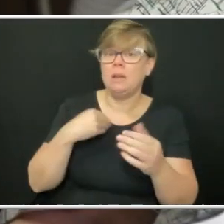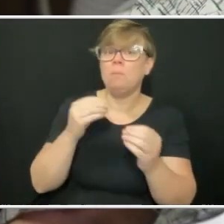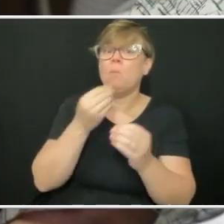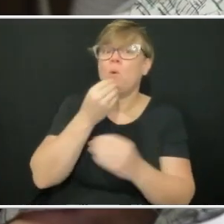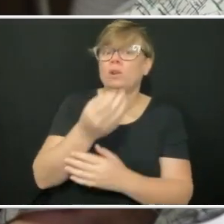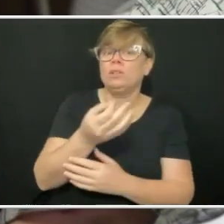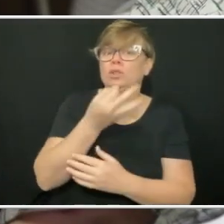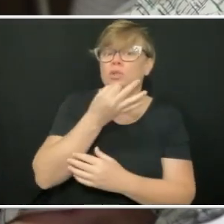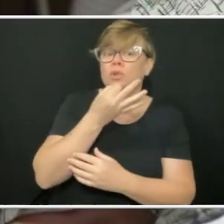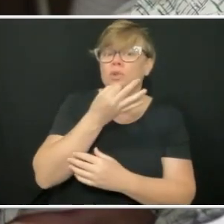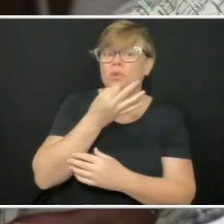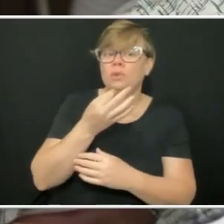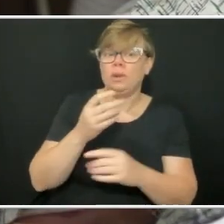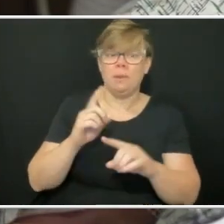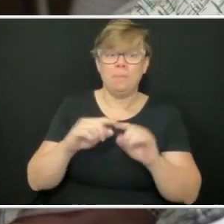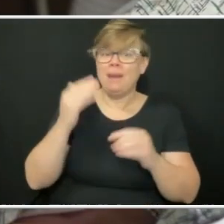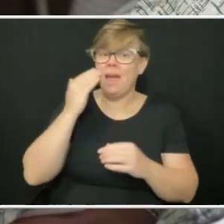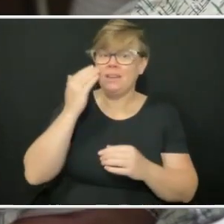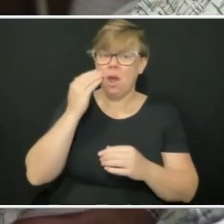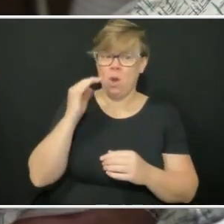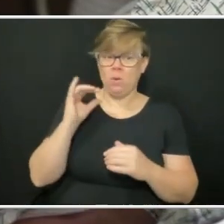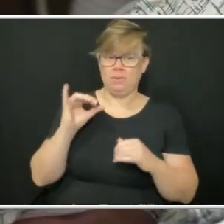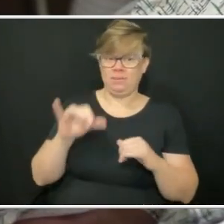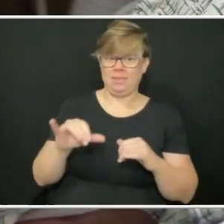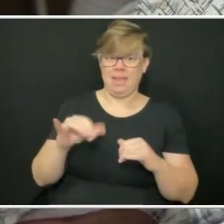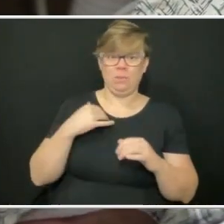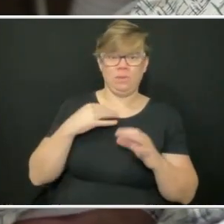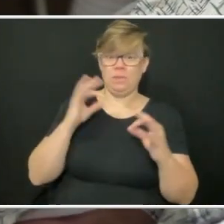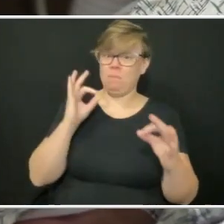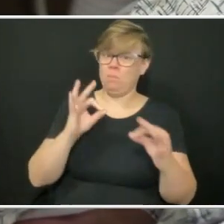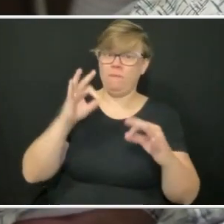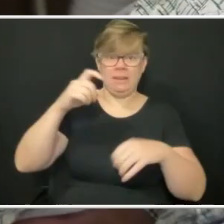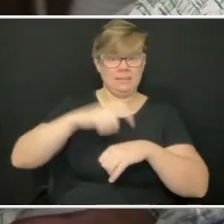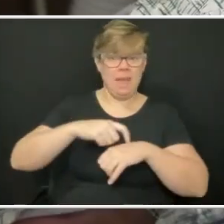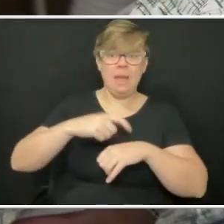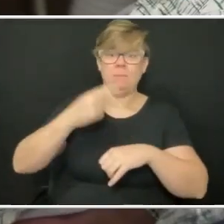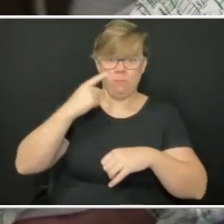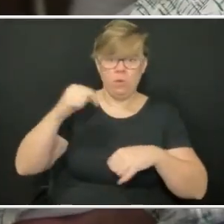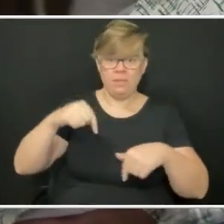know that this was the perfect time.